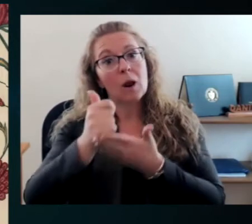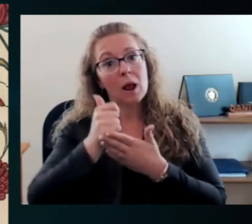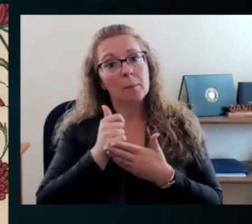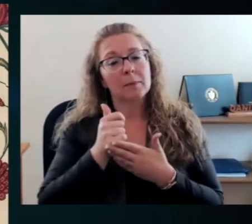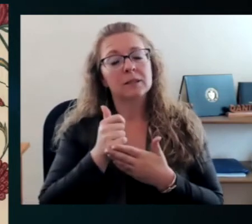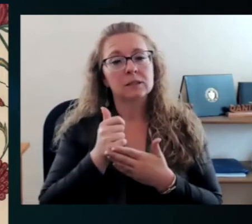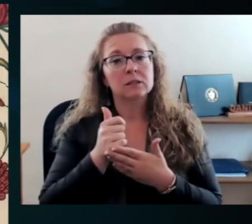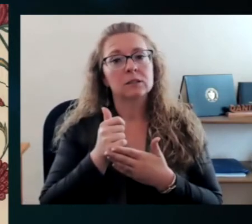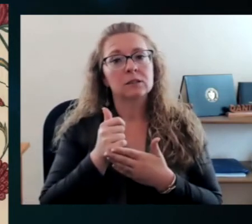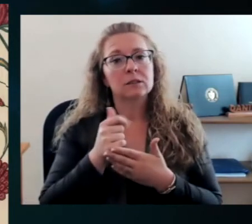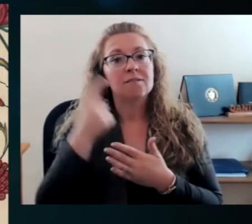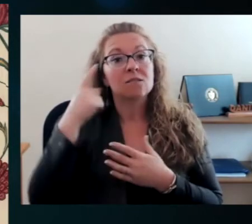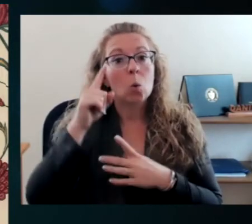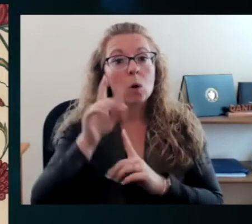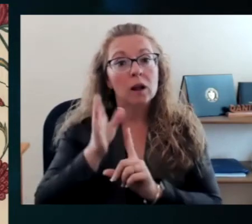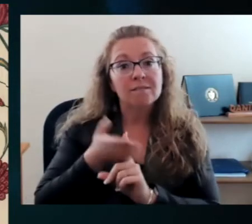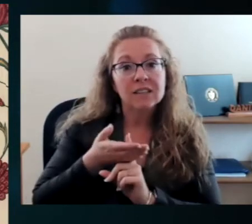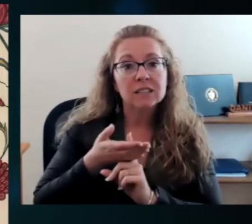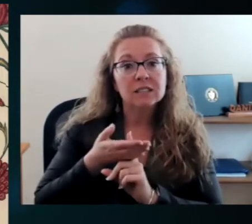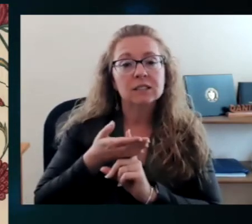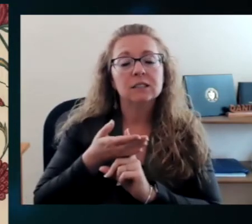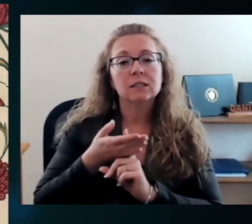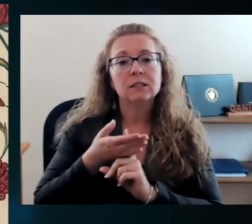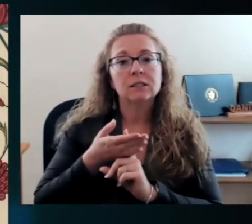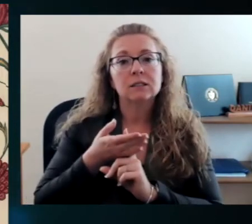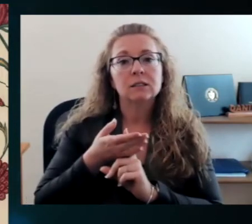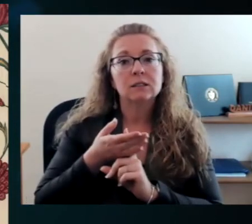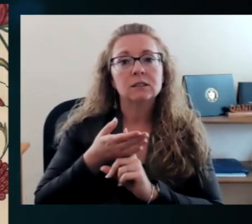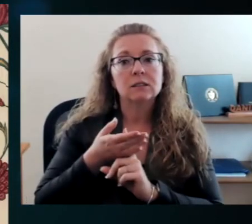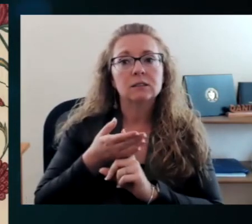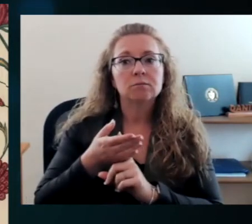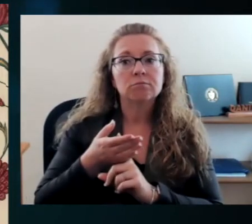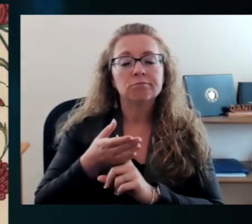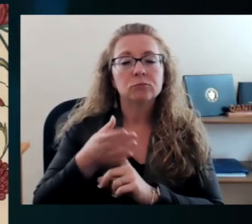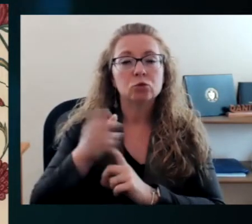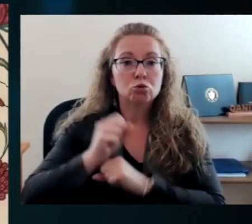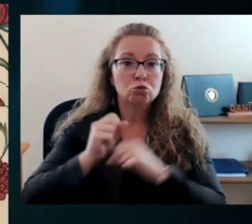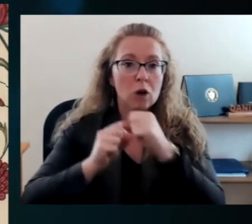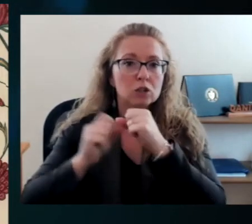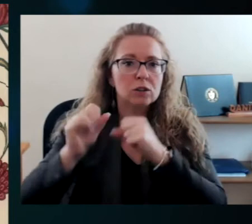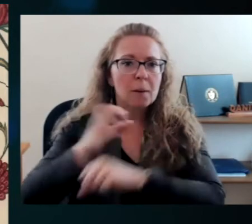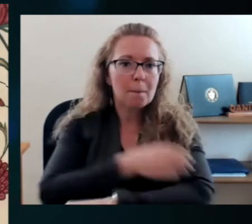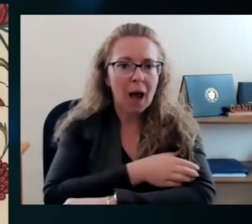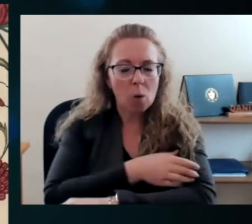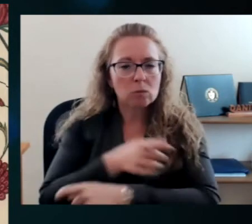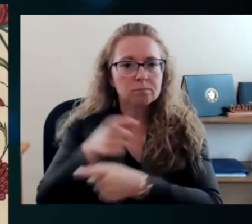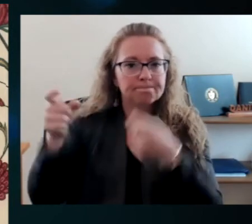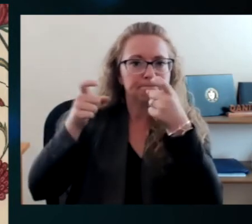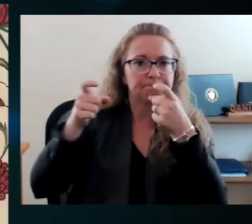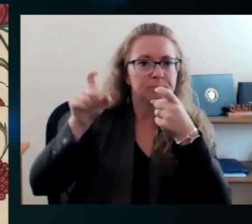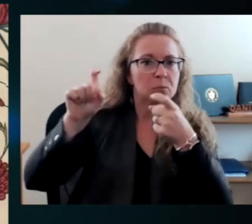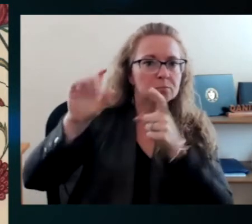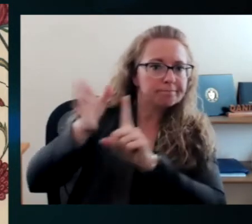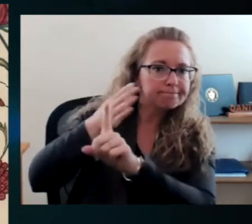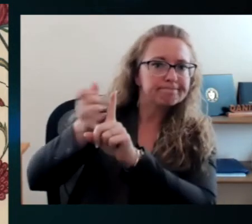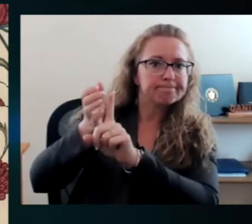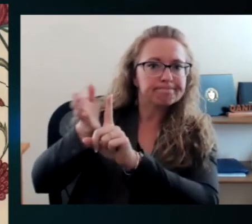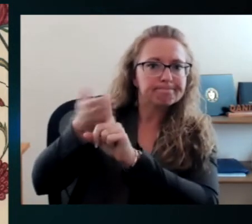convince dominant structures that they need to change things. So, and